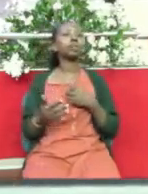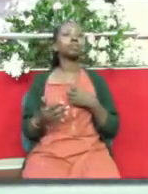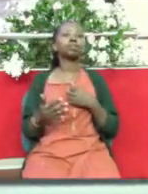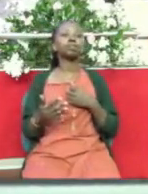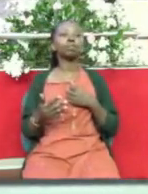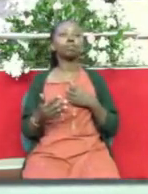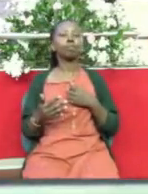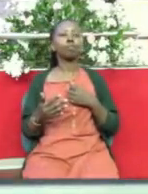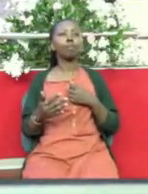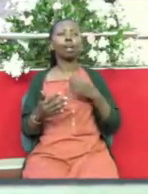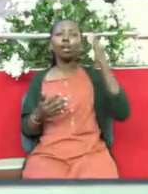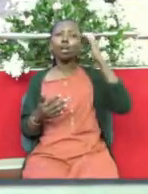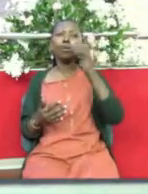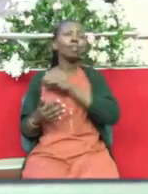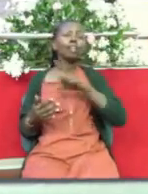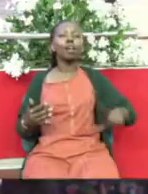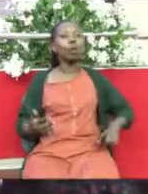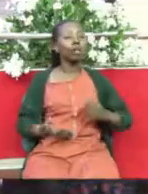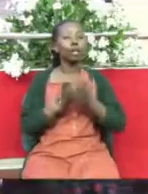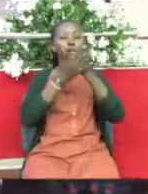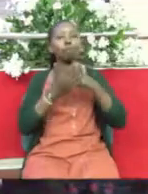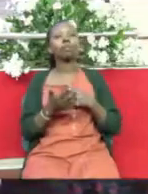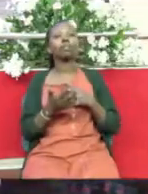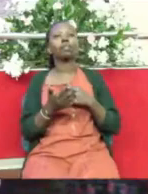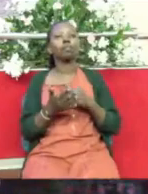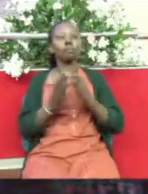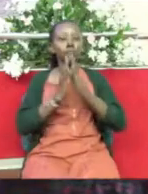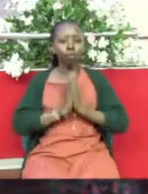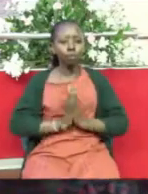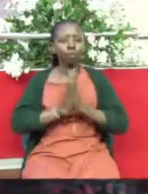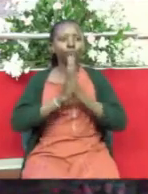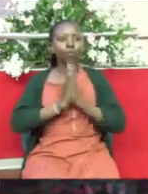you know the Lord is helping me?